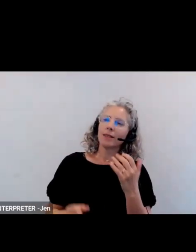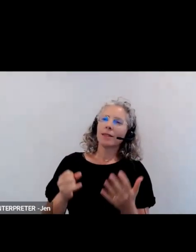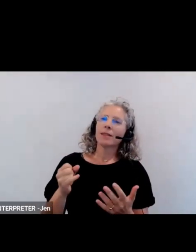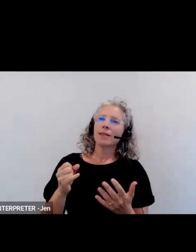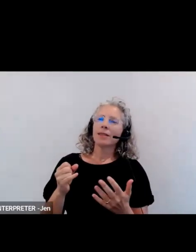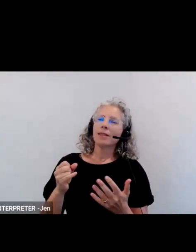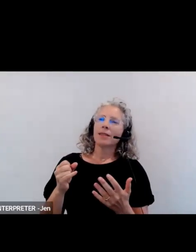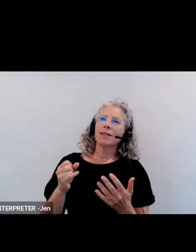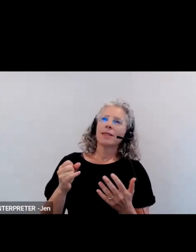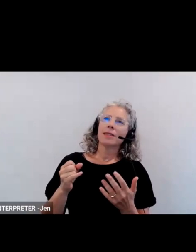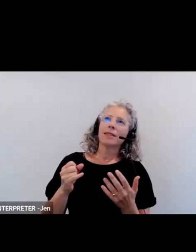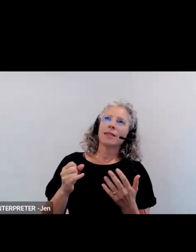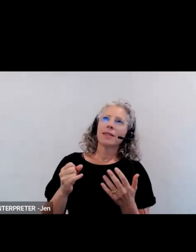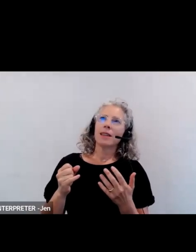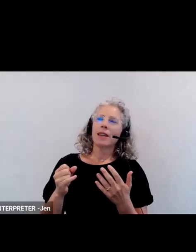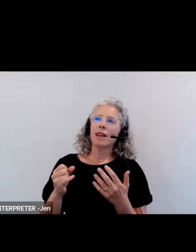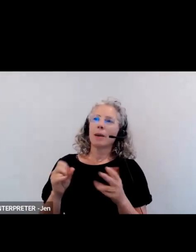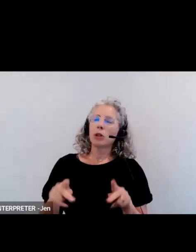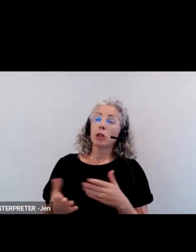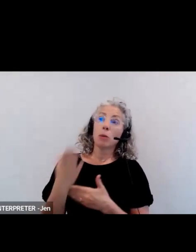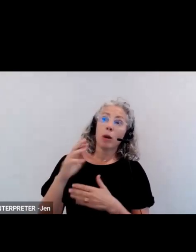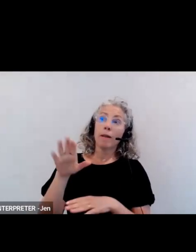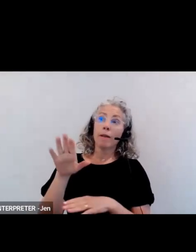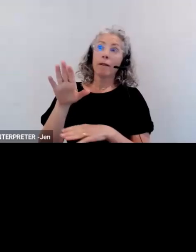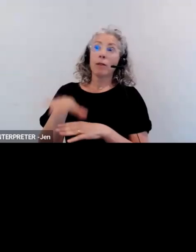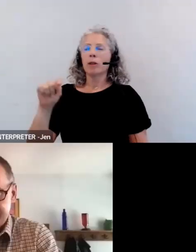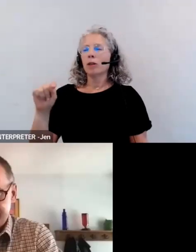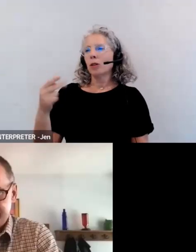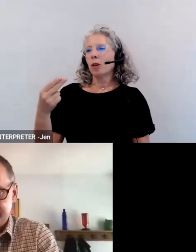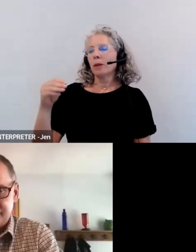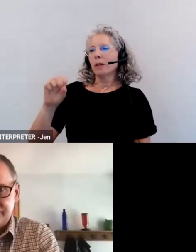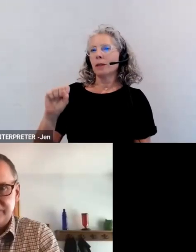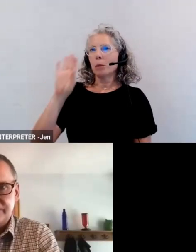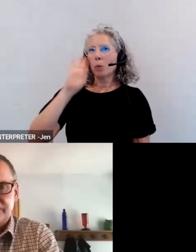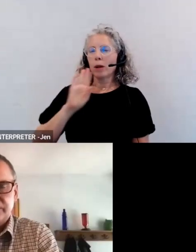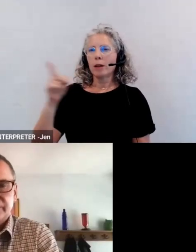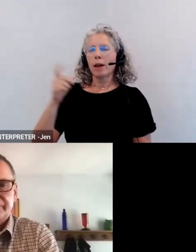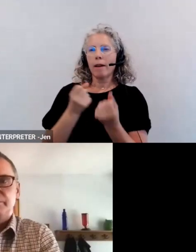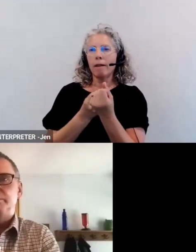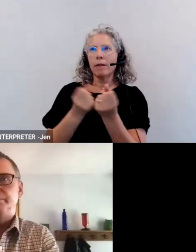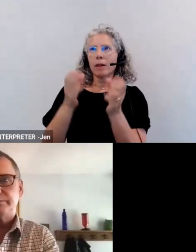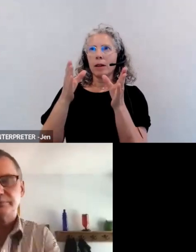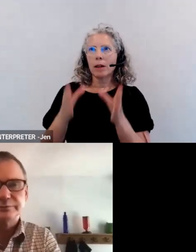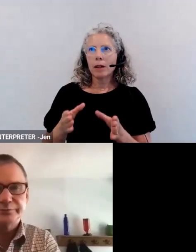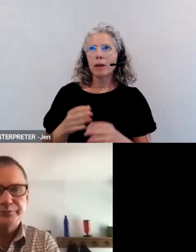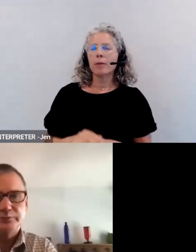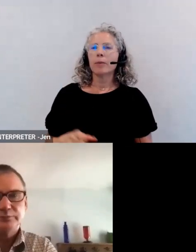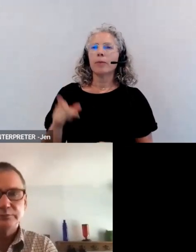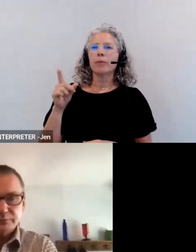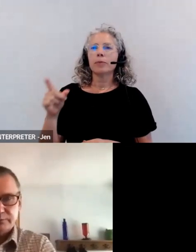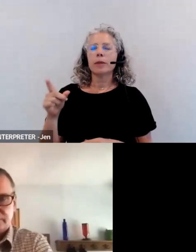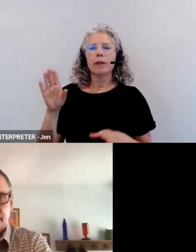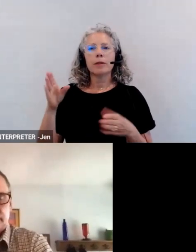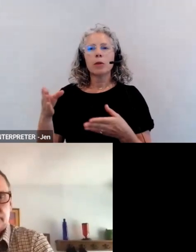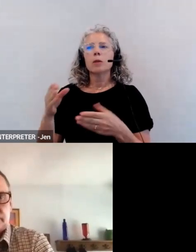or morning, depending on where you are, is Thomas Brown. Thomas is an advocate who spends much of his time